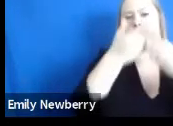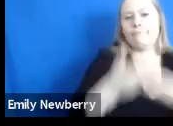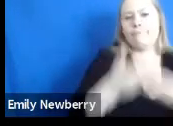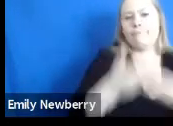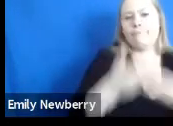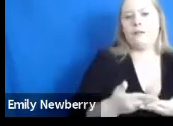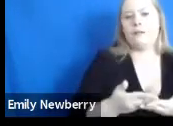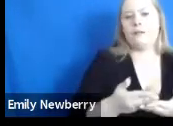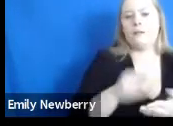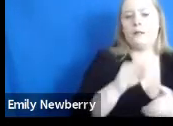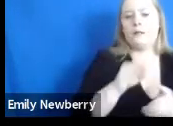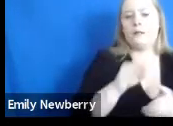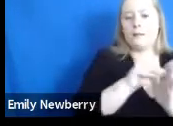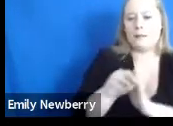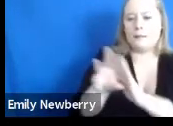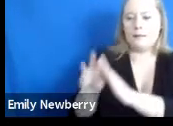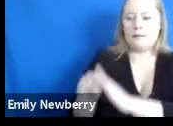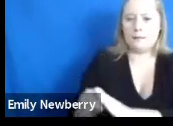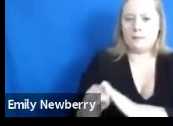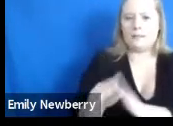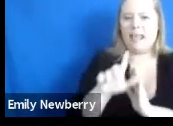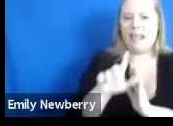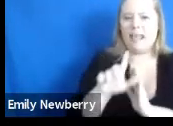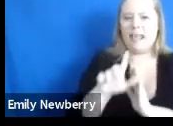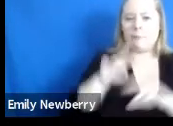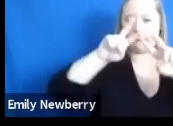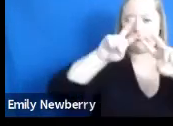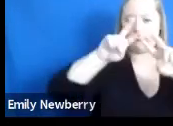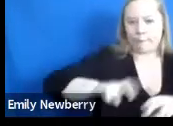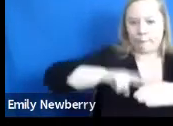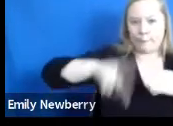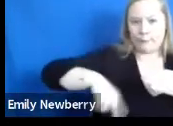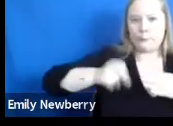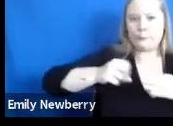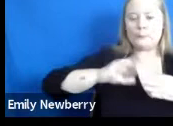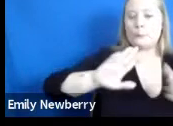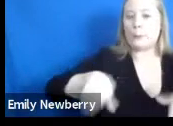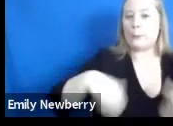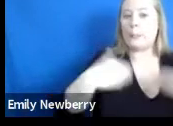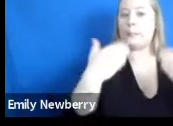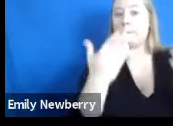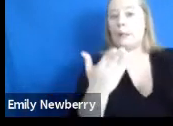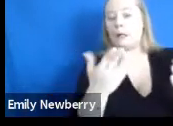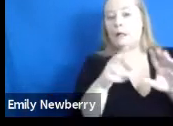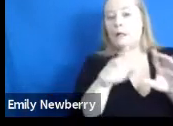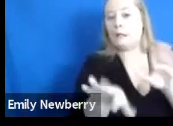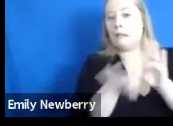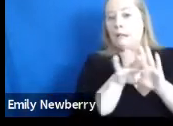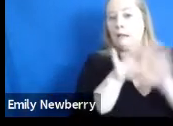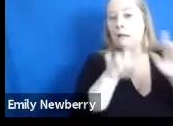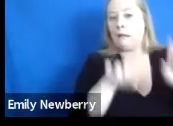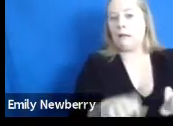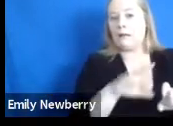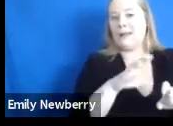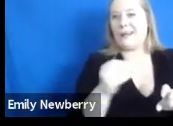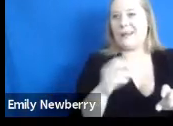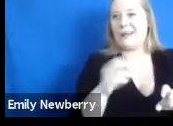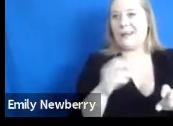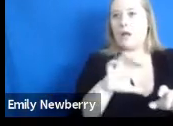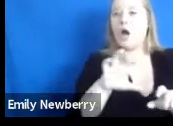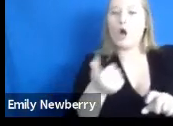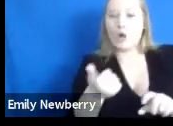X-ray fluorescence with the laboratory analyzed results. So we brought the samples, and even for other experiments, we